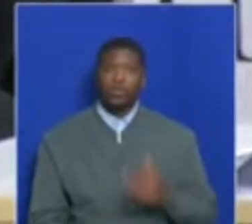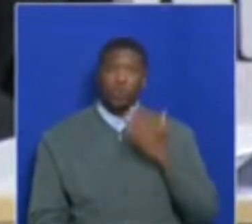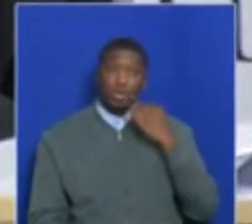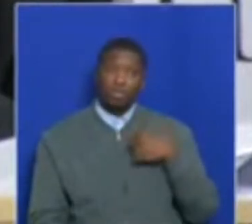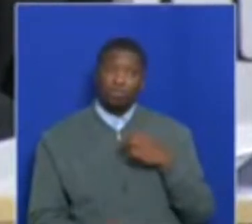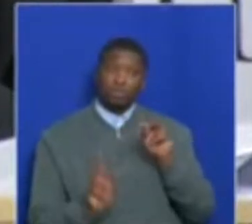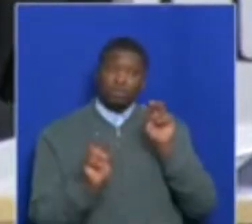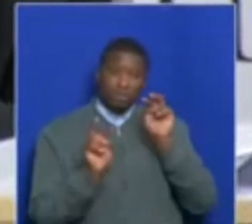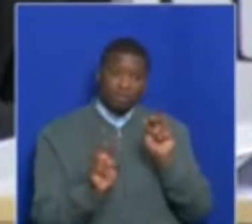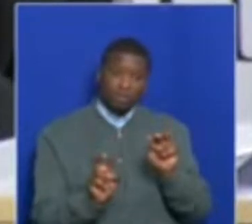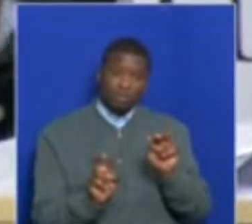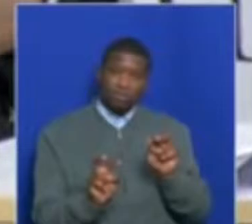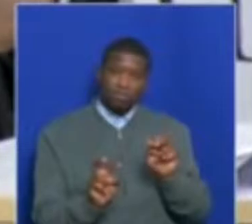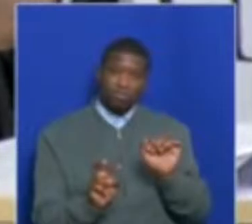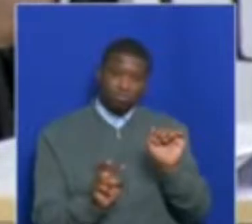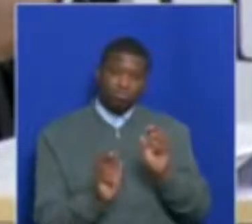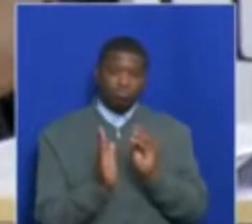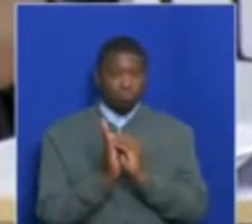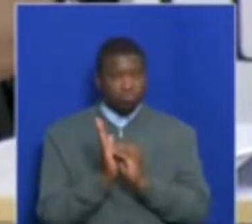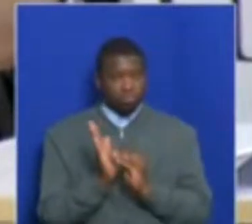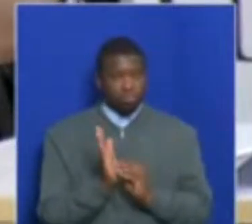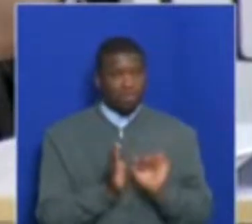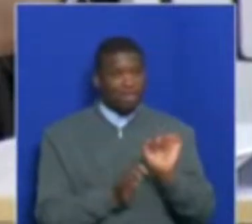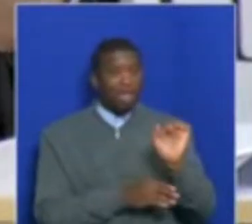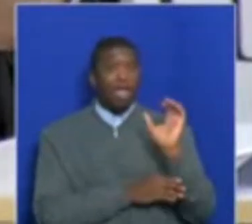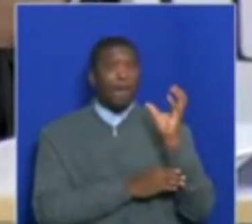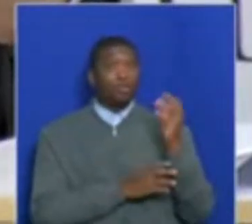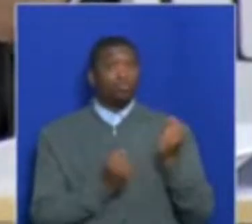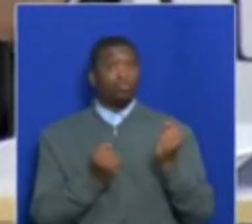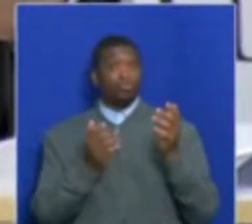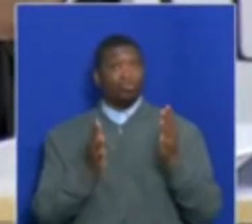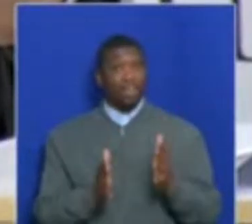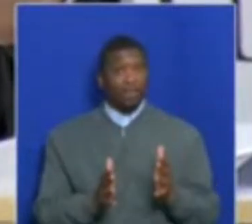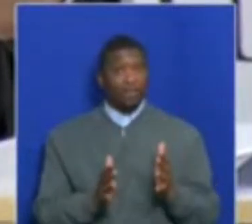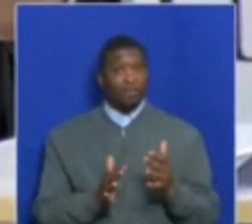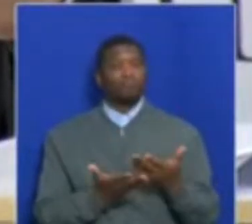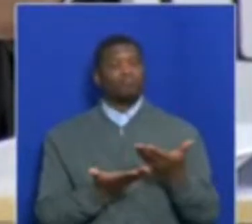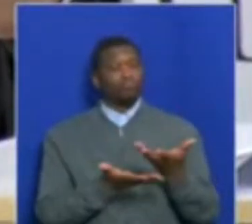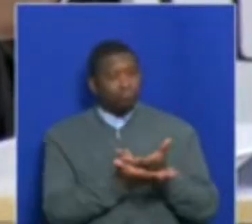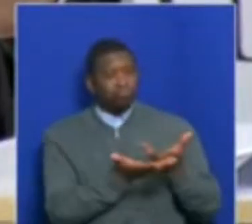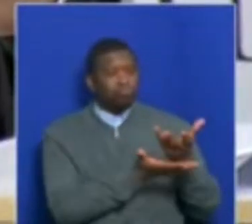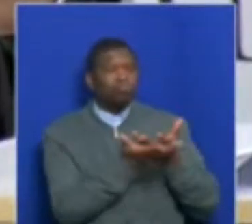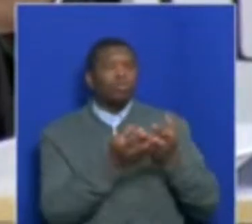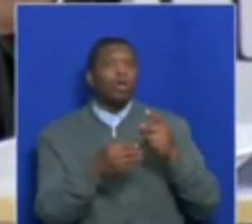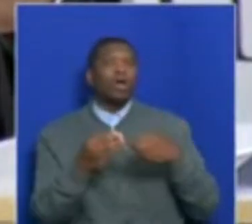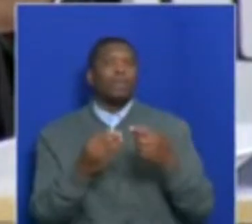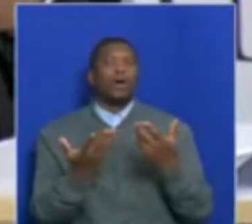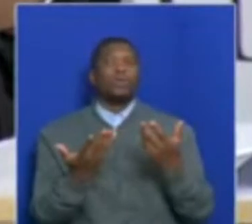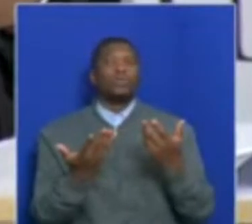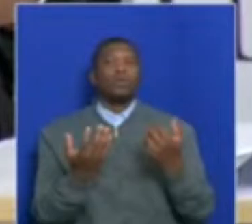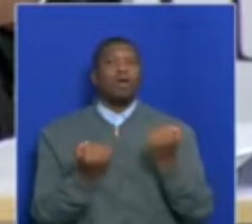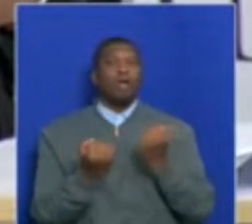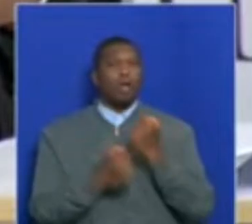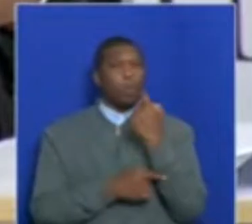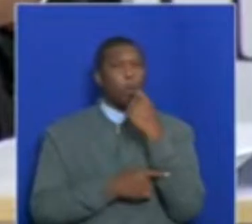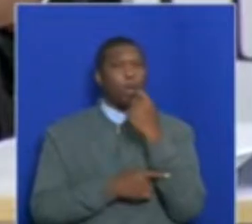the ambulance driver is talking about a white vehicle that looked like a Nissan